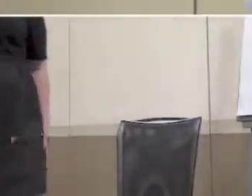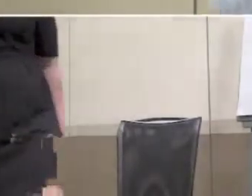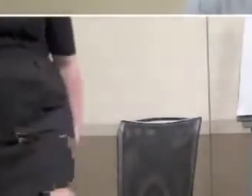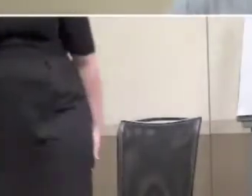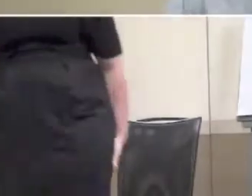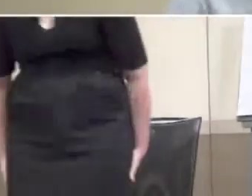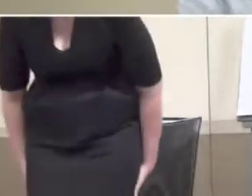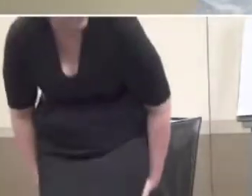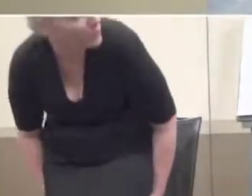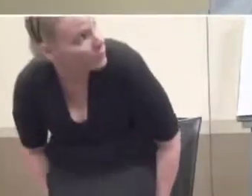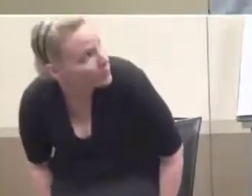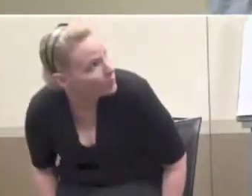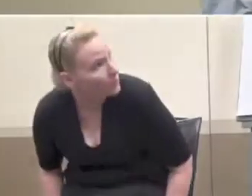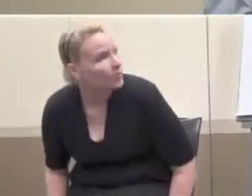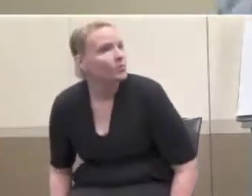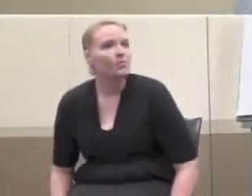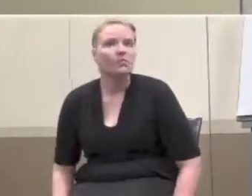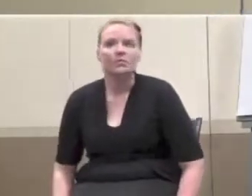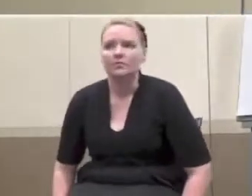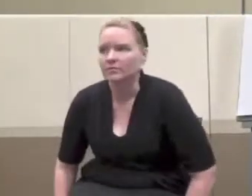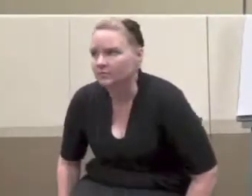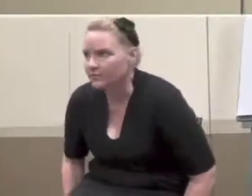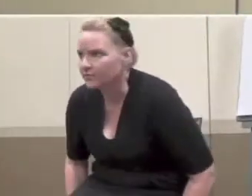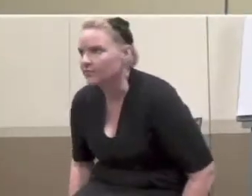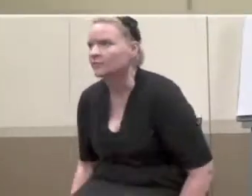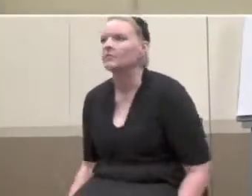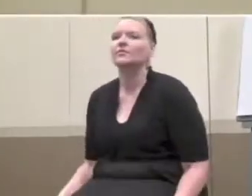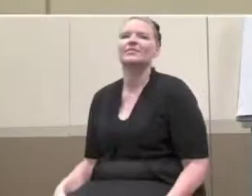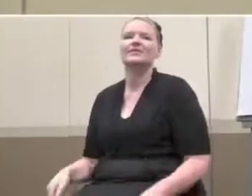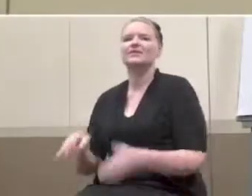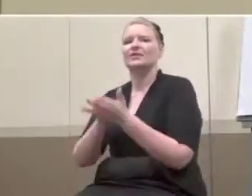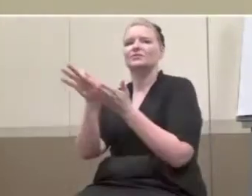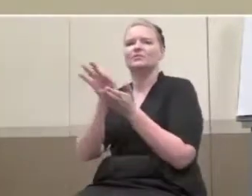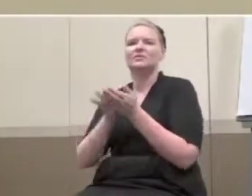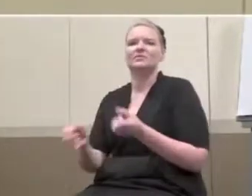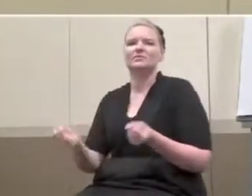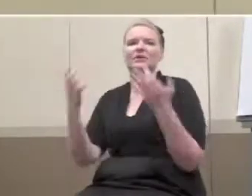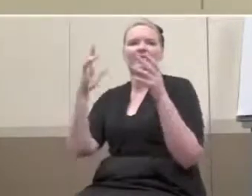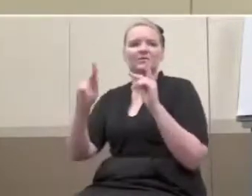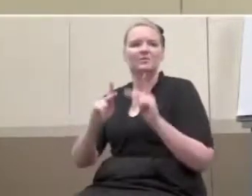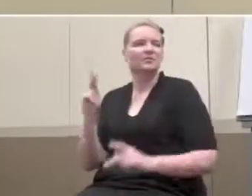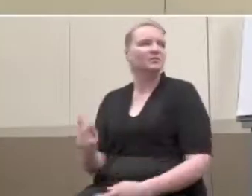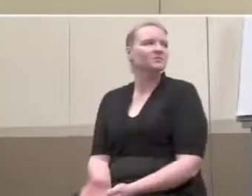So, I need to count how many people we have here.